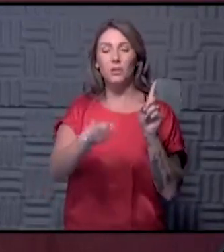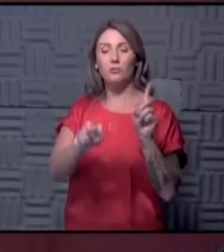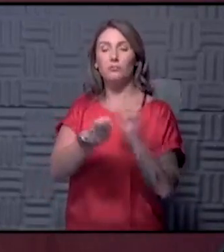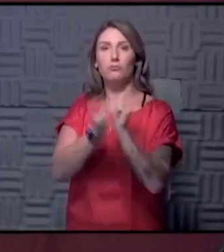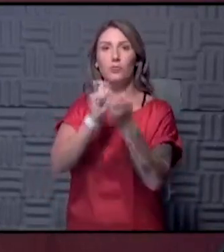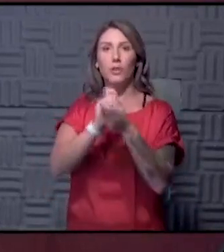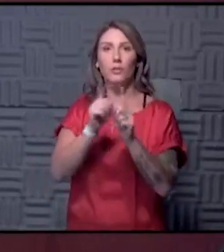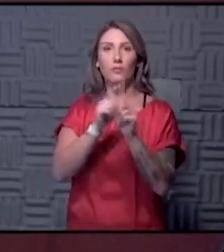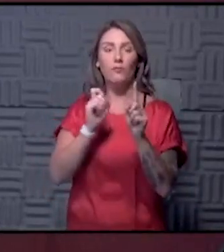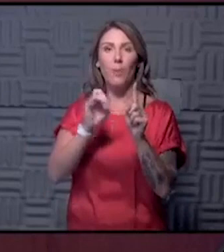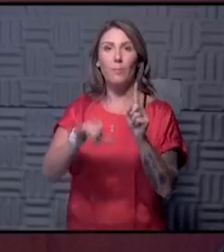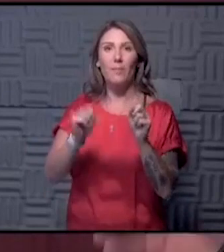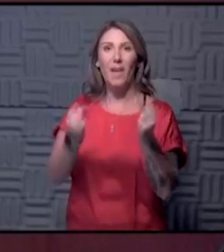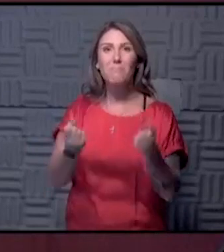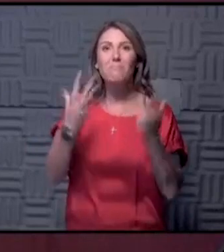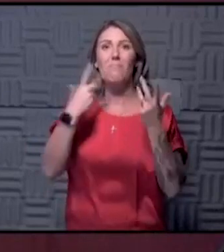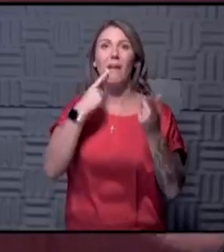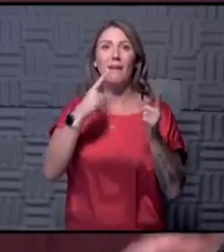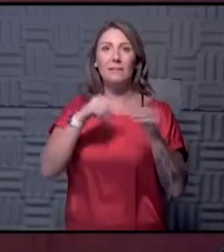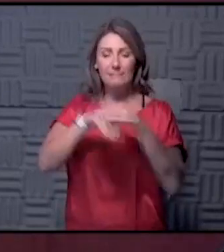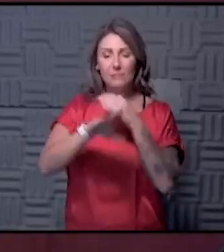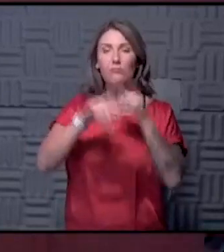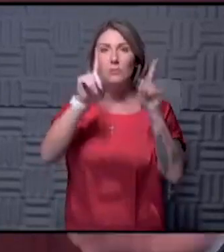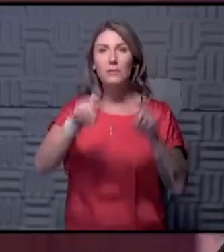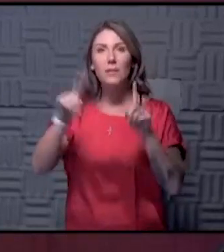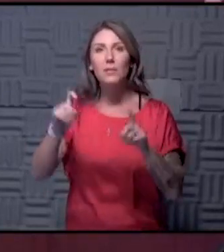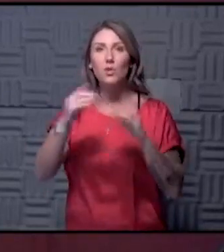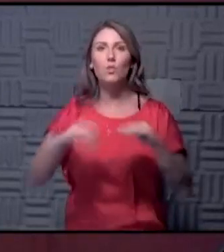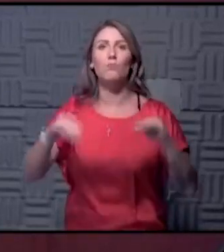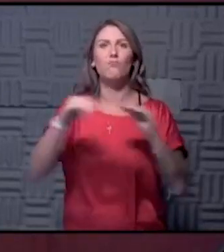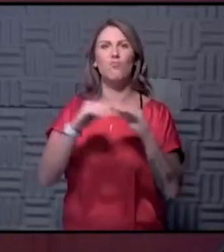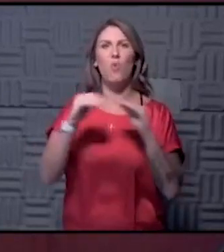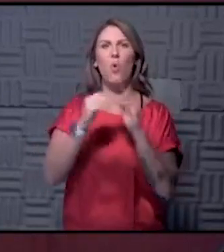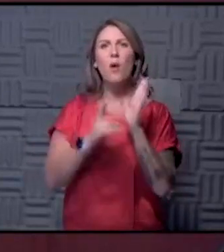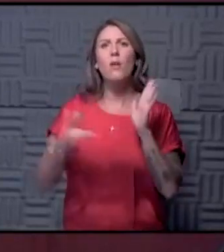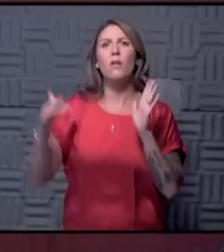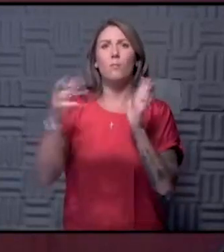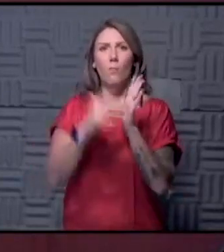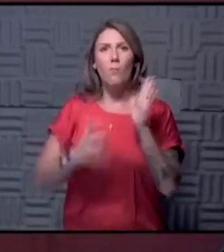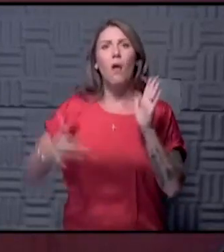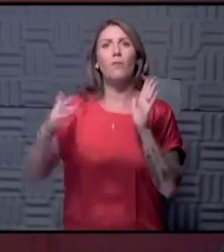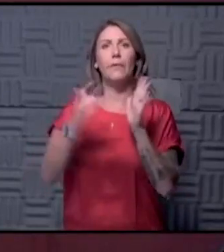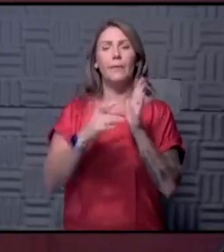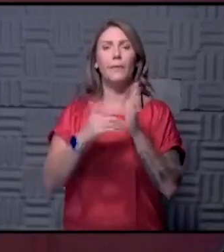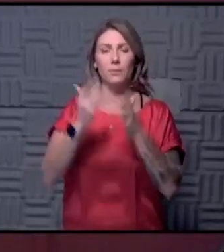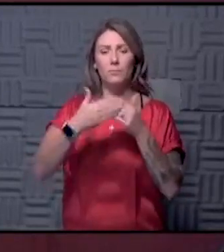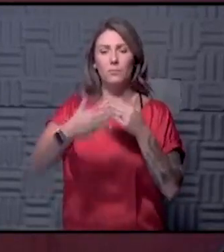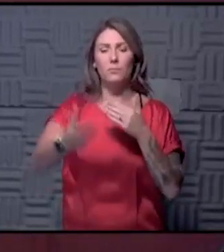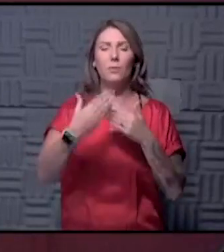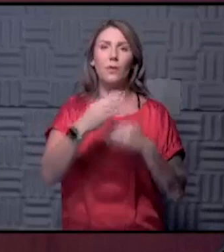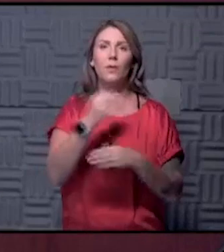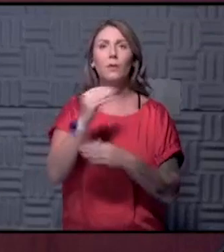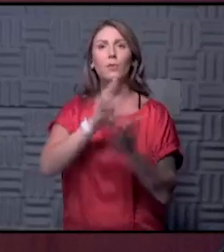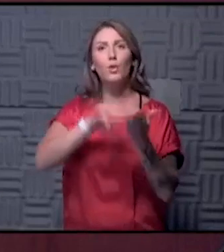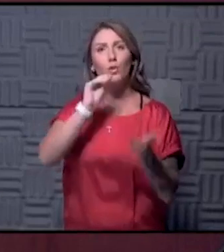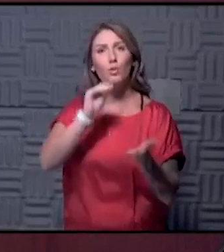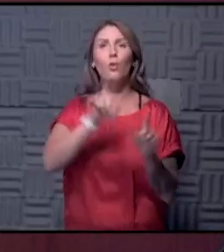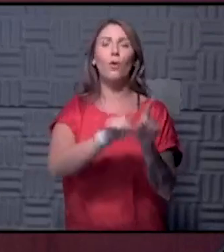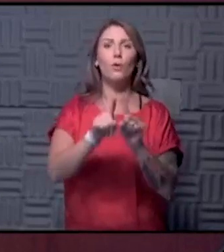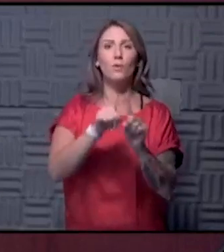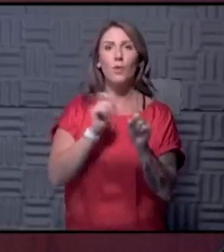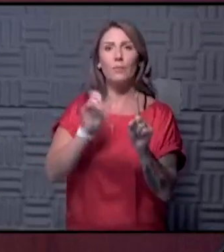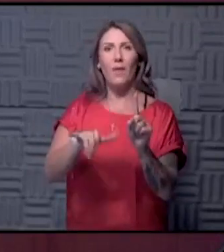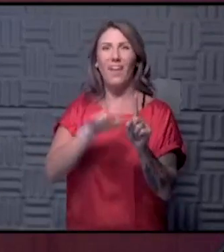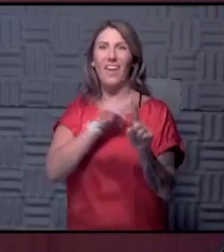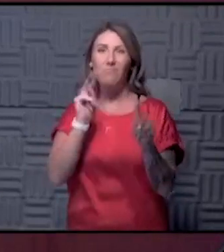that mass entry testing to more of a prevalence testing model going forward, and we're learning from that as well, but trying to keep an